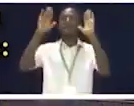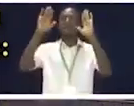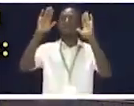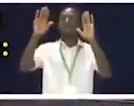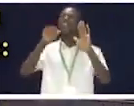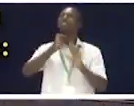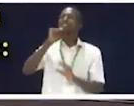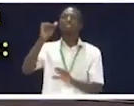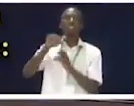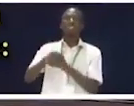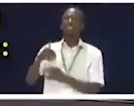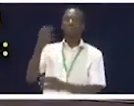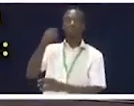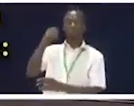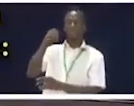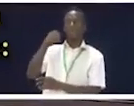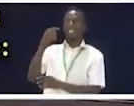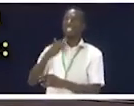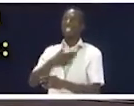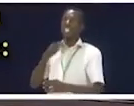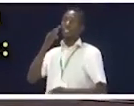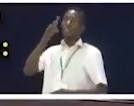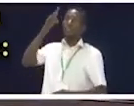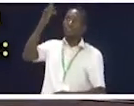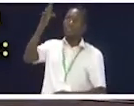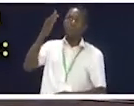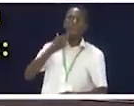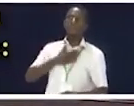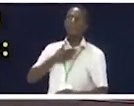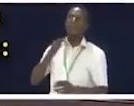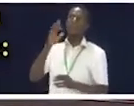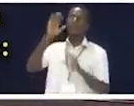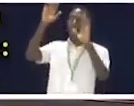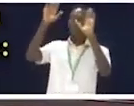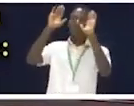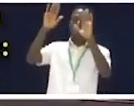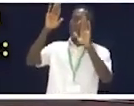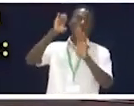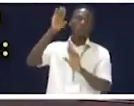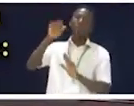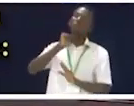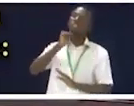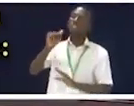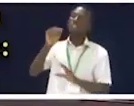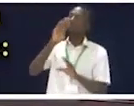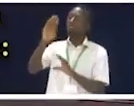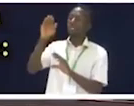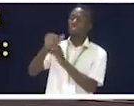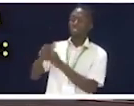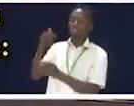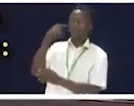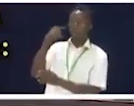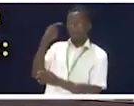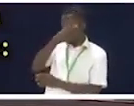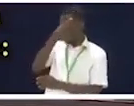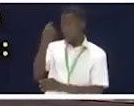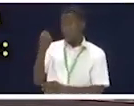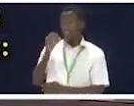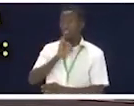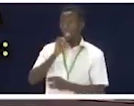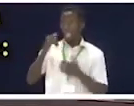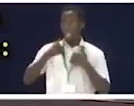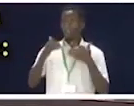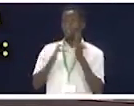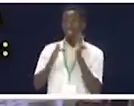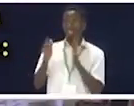in the future, my wonders will not be in the past. Can you say that again? Because I have Jesus, my